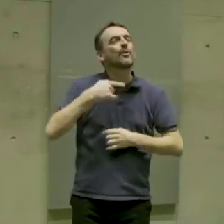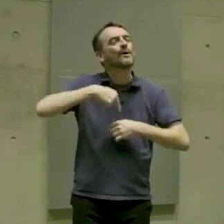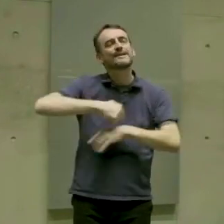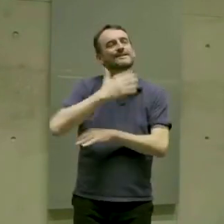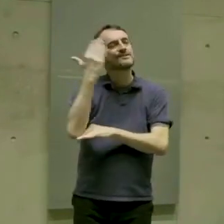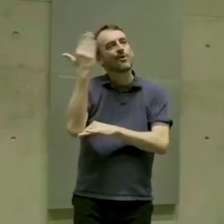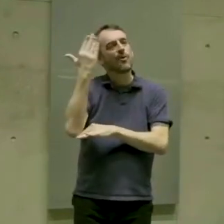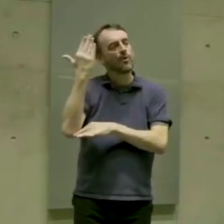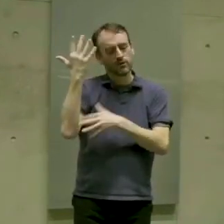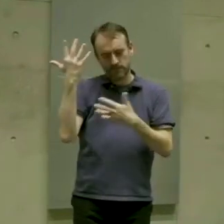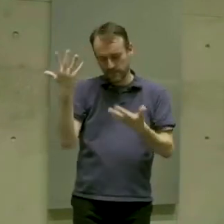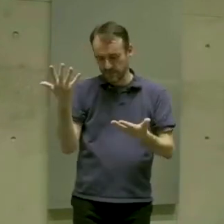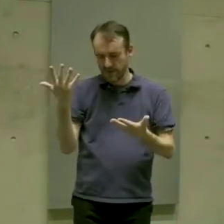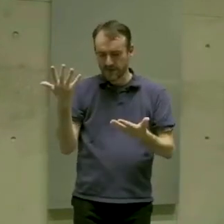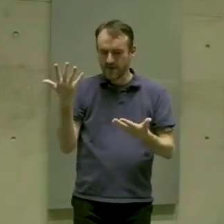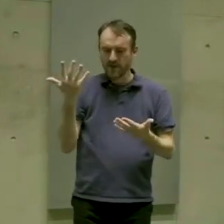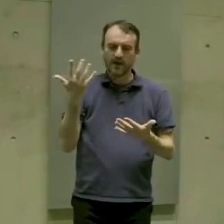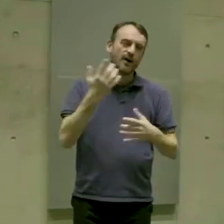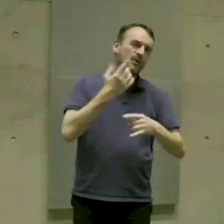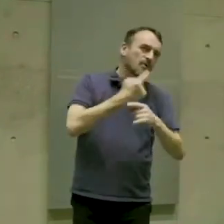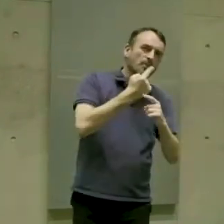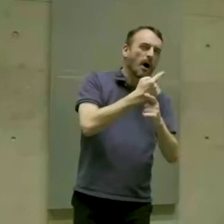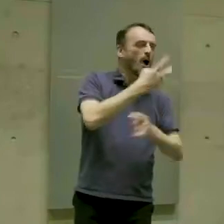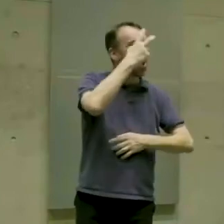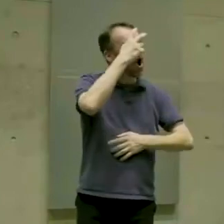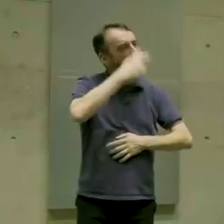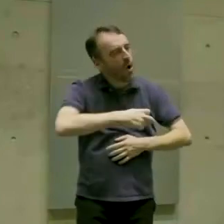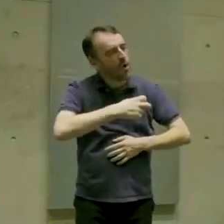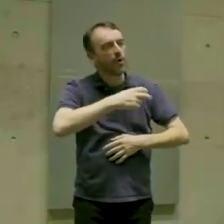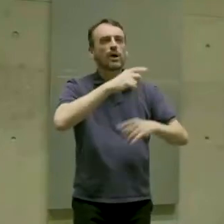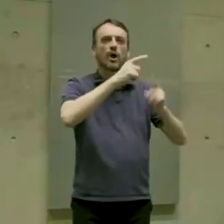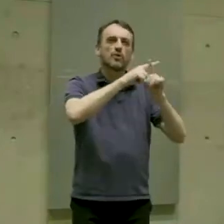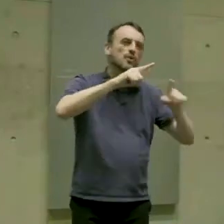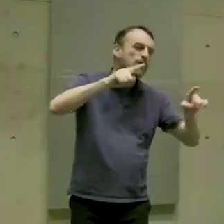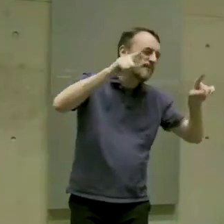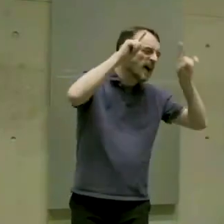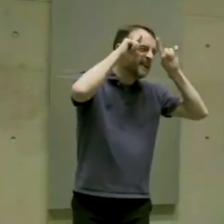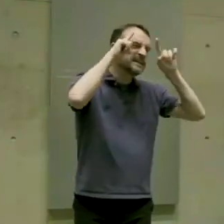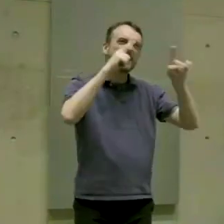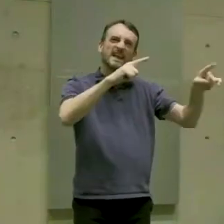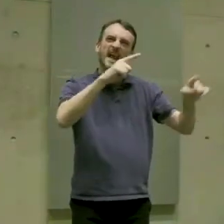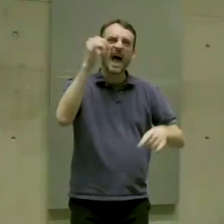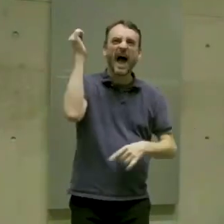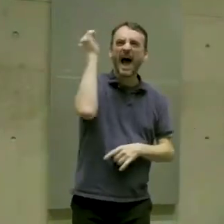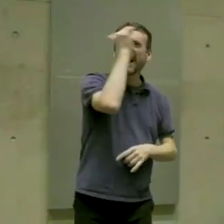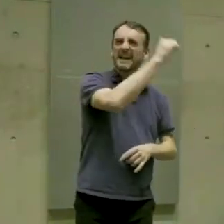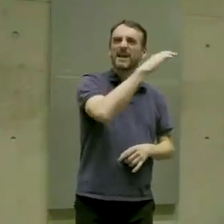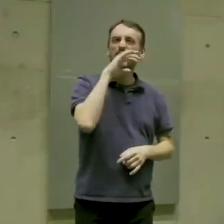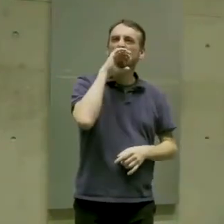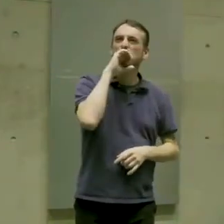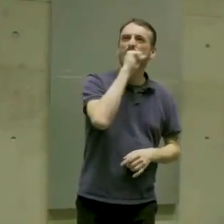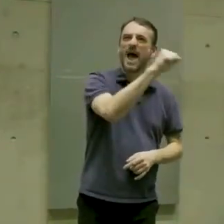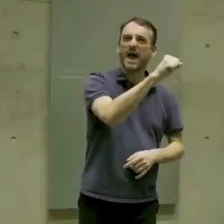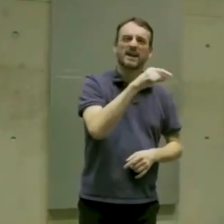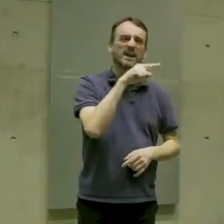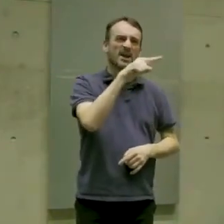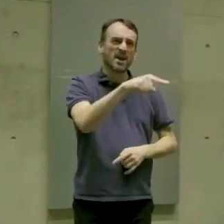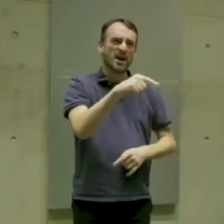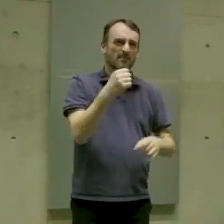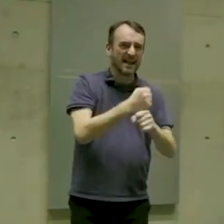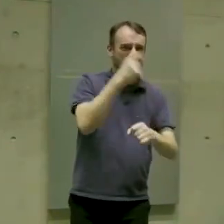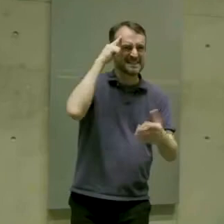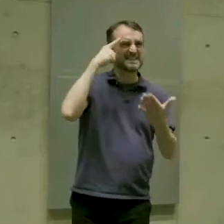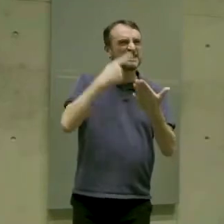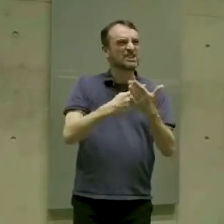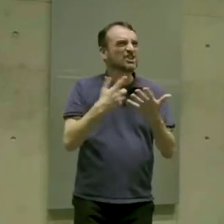be about how old, stuffy literary academics are evil and bad and us new, cool generation of gamers are like good and with it.